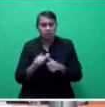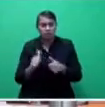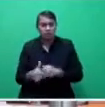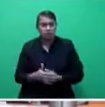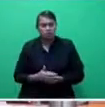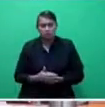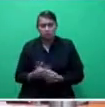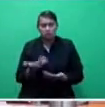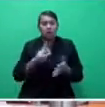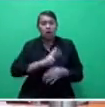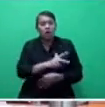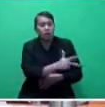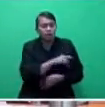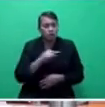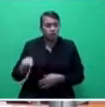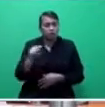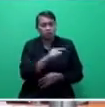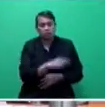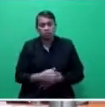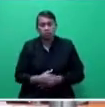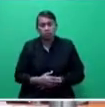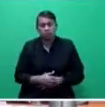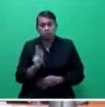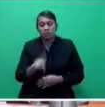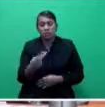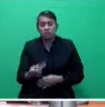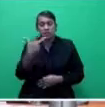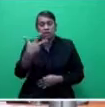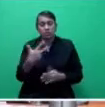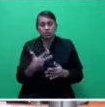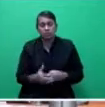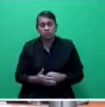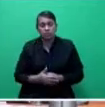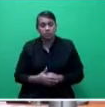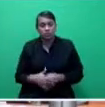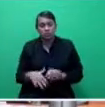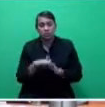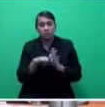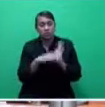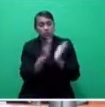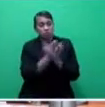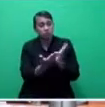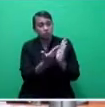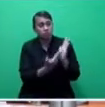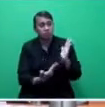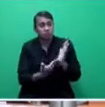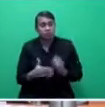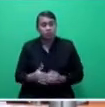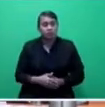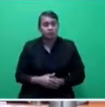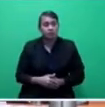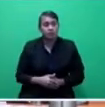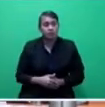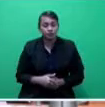pages 9 actually, and you see onwards. Mr. Speaker, sir, we said it will contract by 4.5%, but it will contract by a